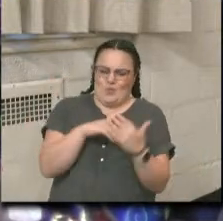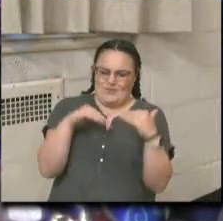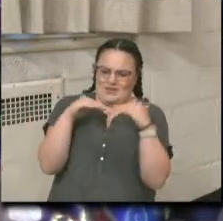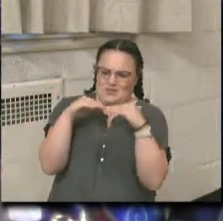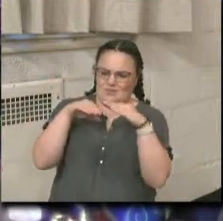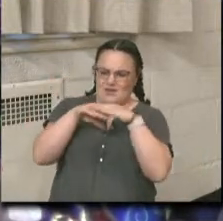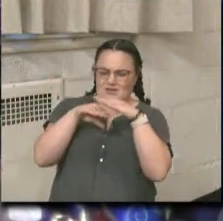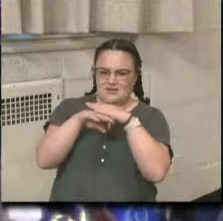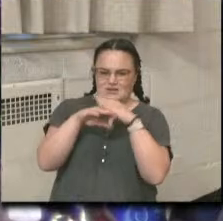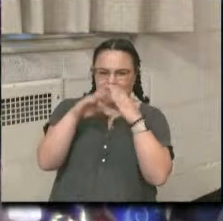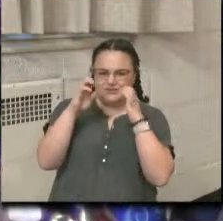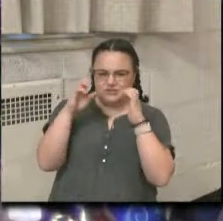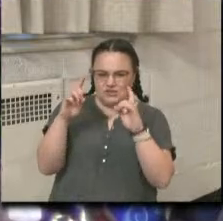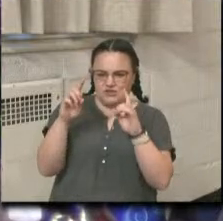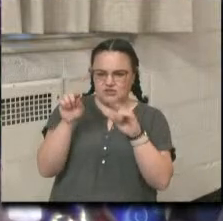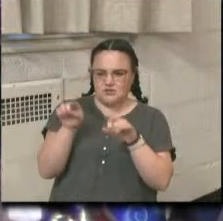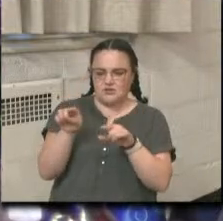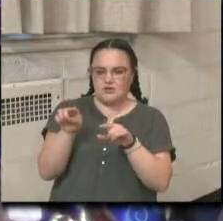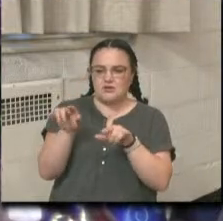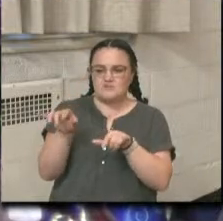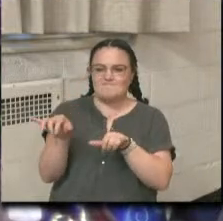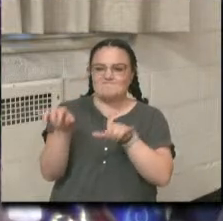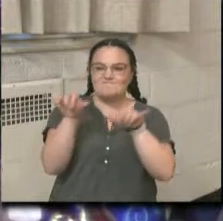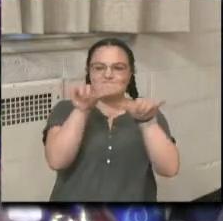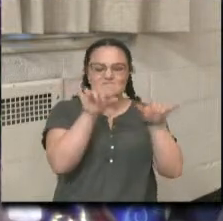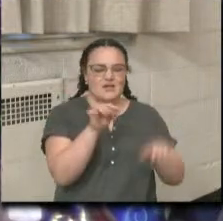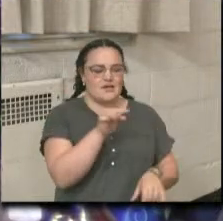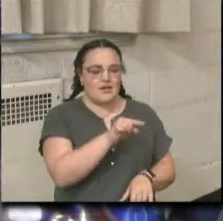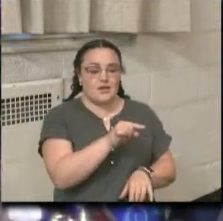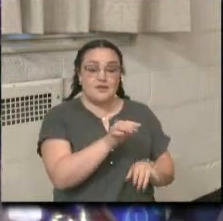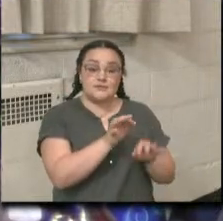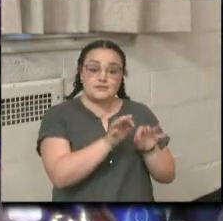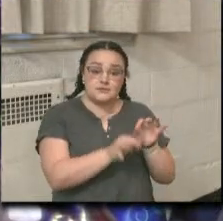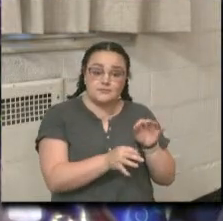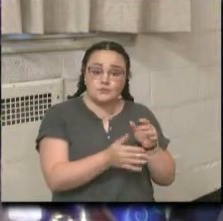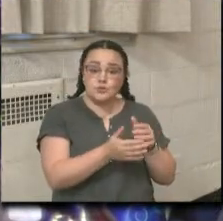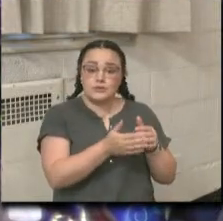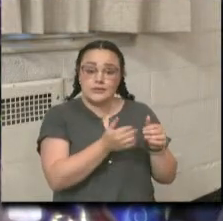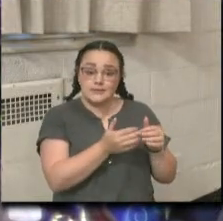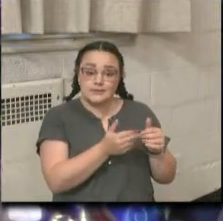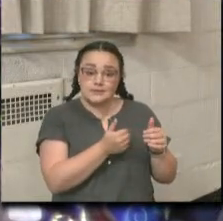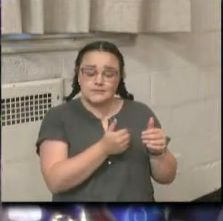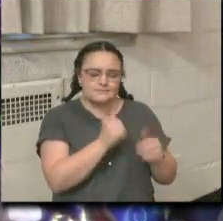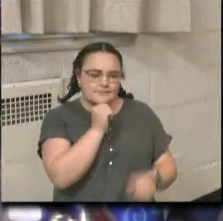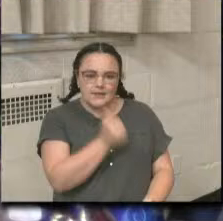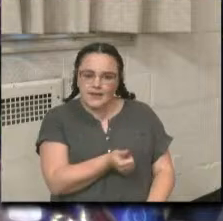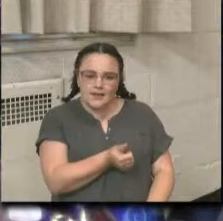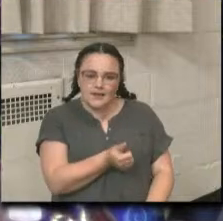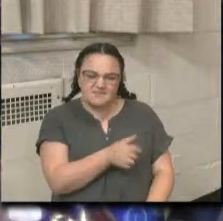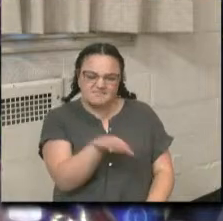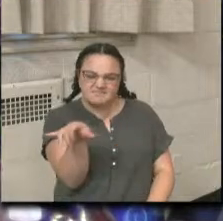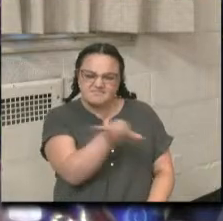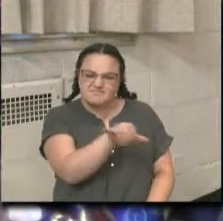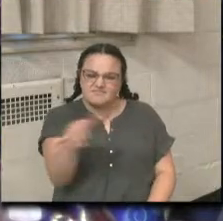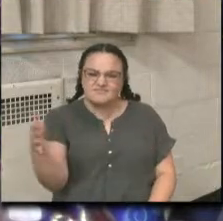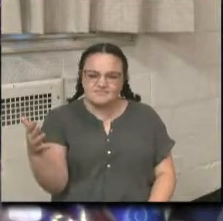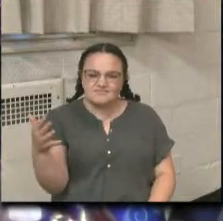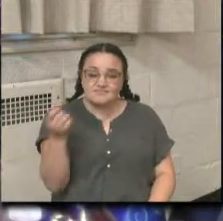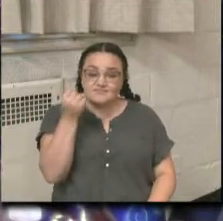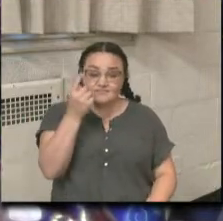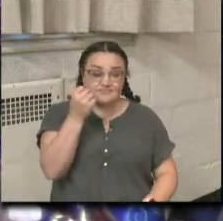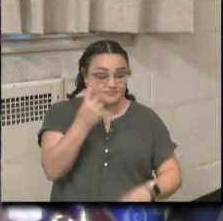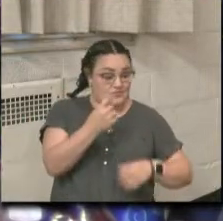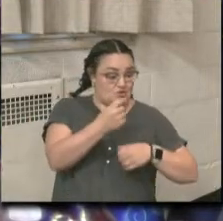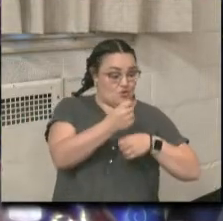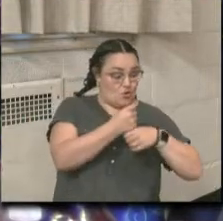education, that will also neither be simple nor easy. The transformative journey of the